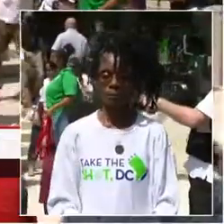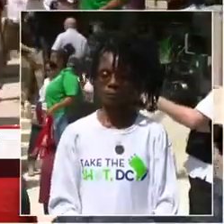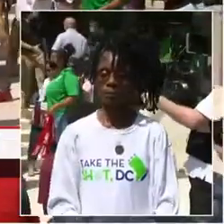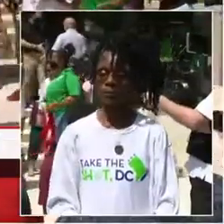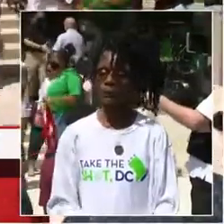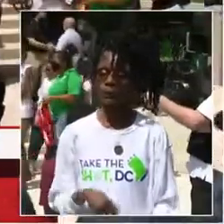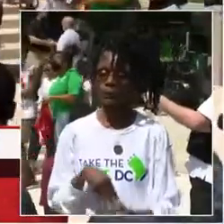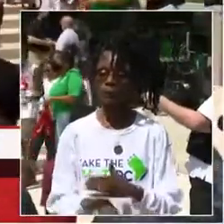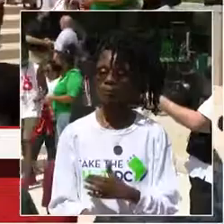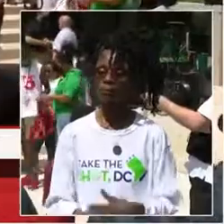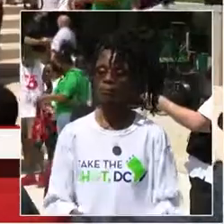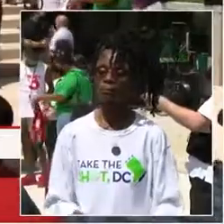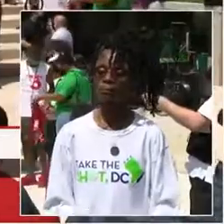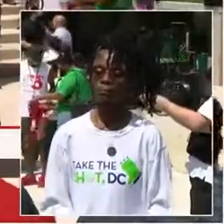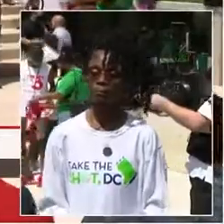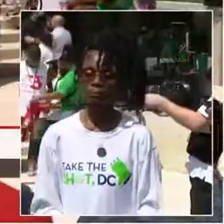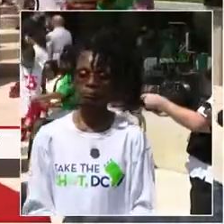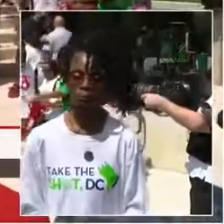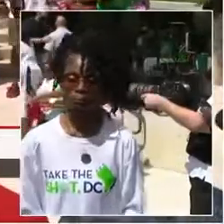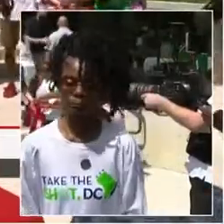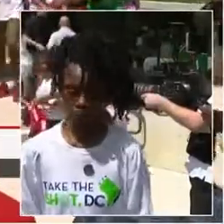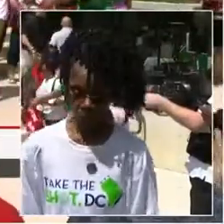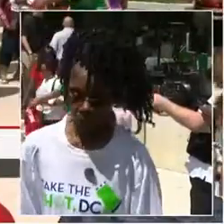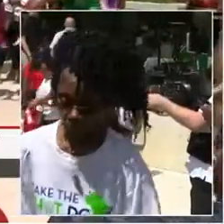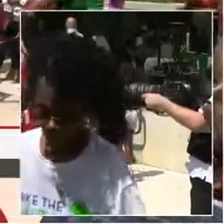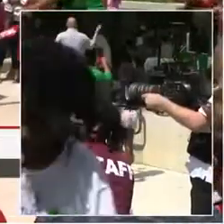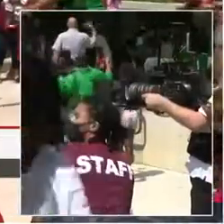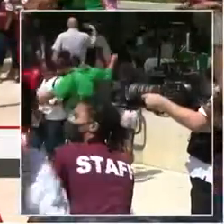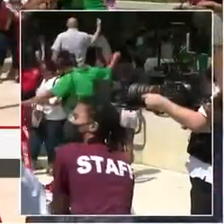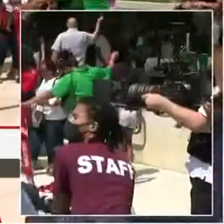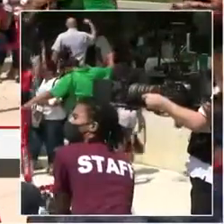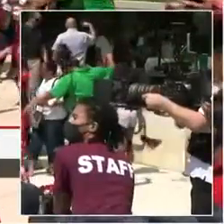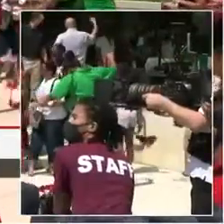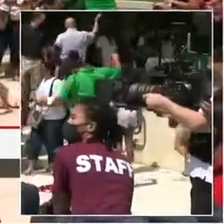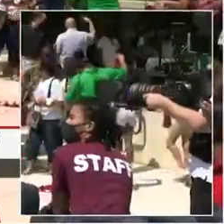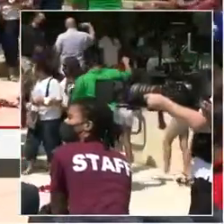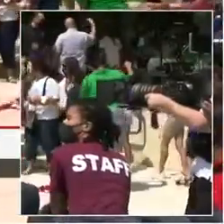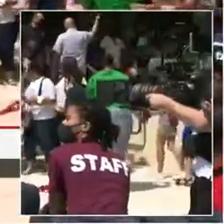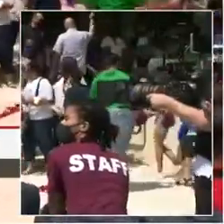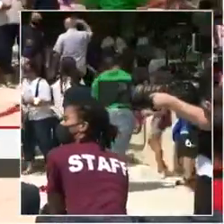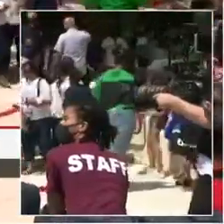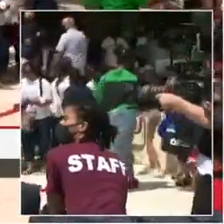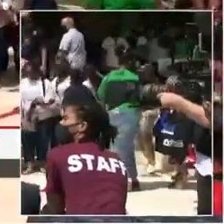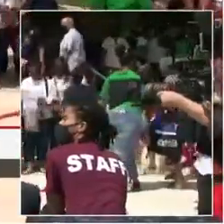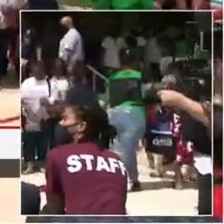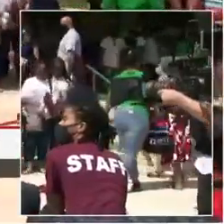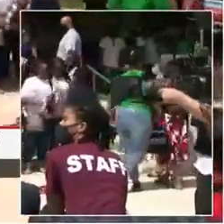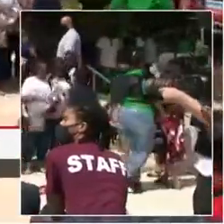Can we have you?